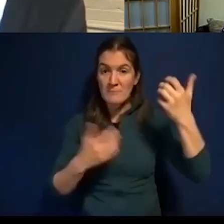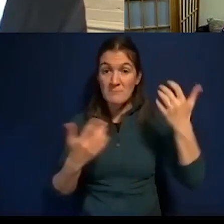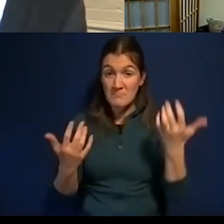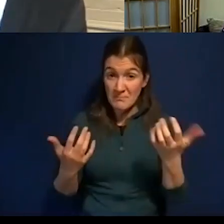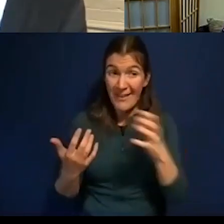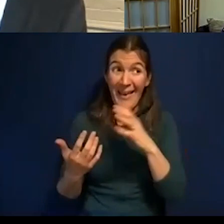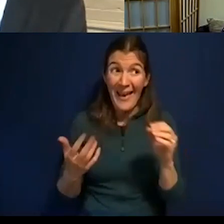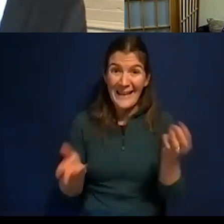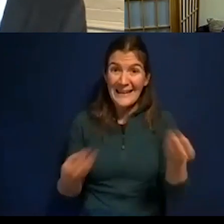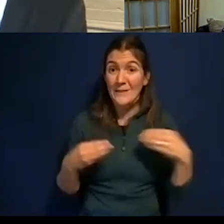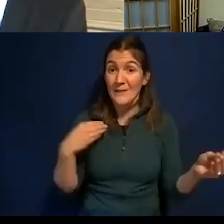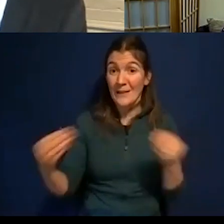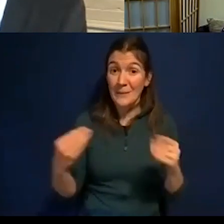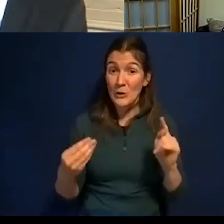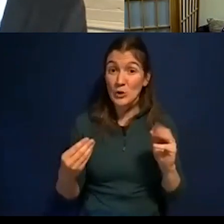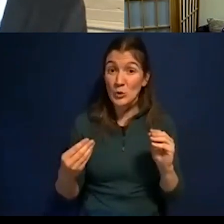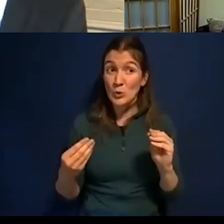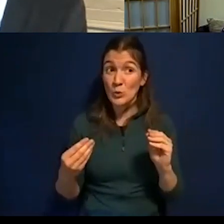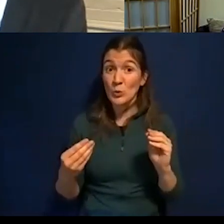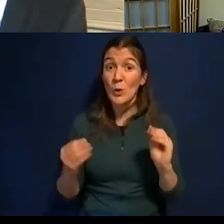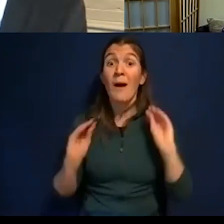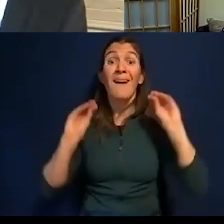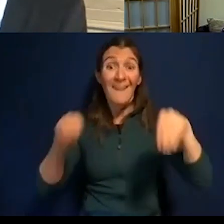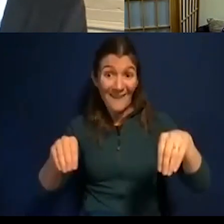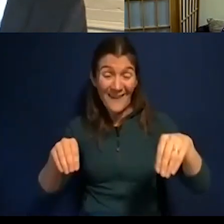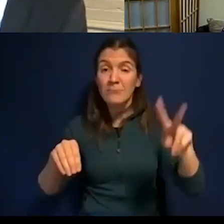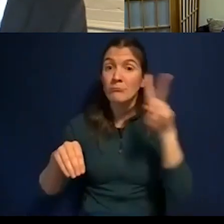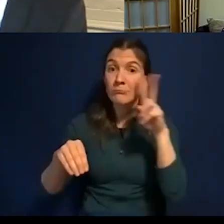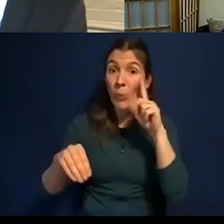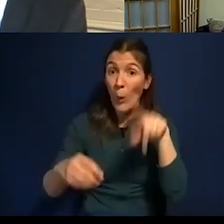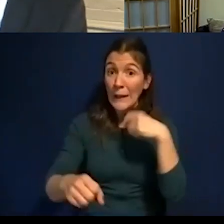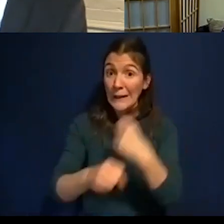also we might want to have some sort of